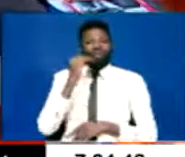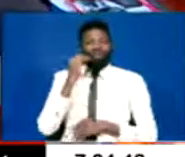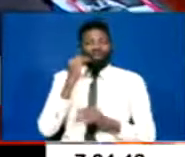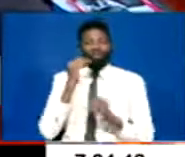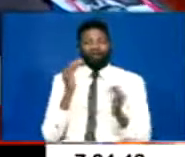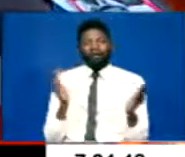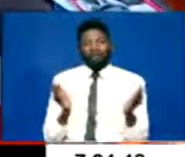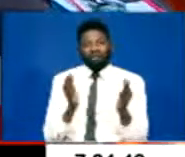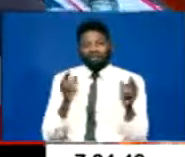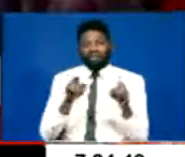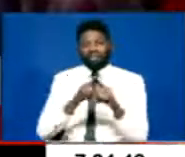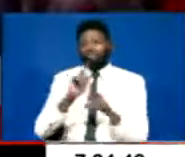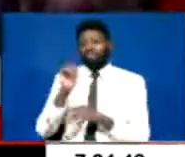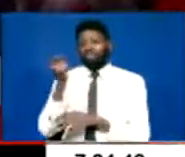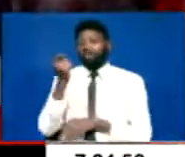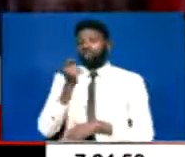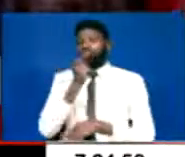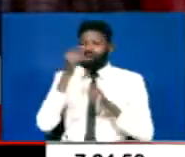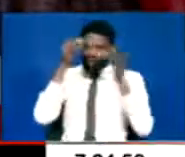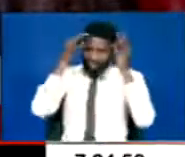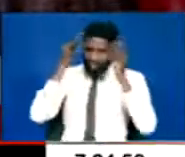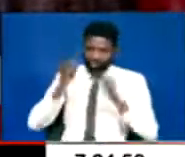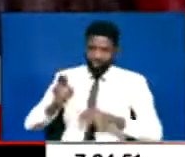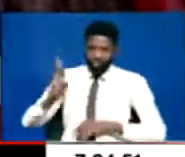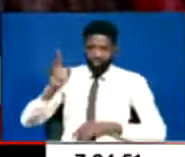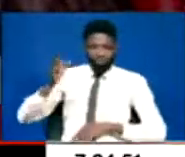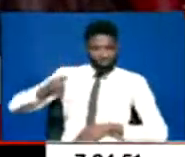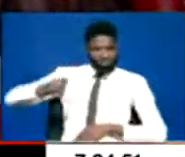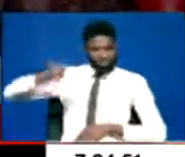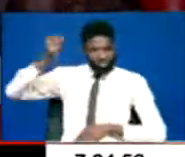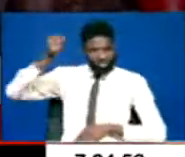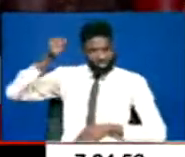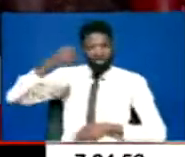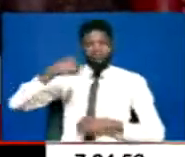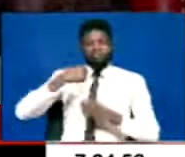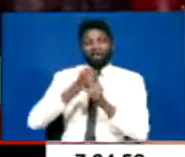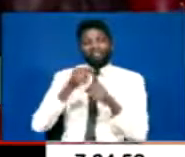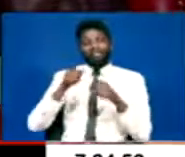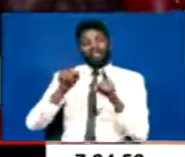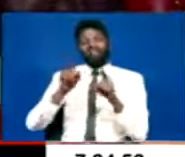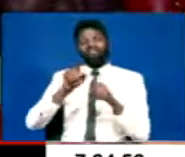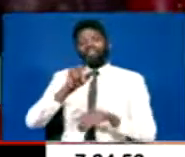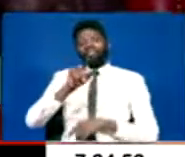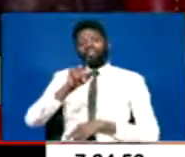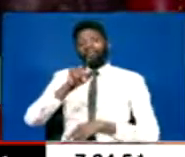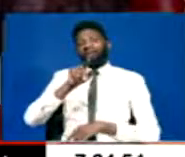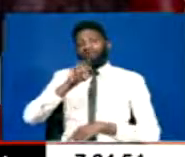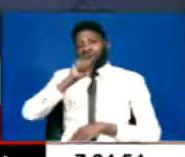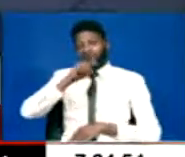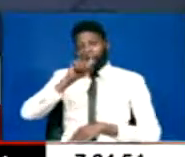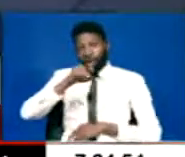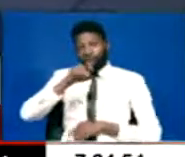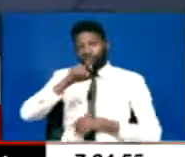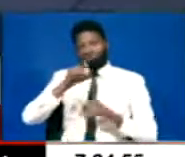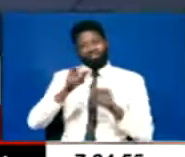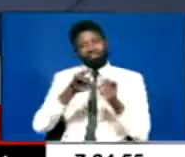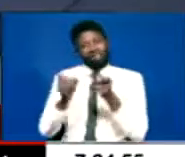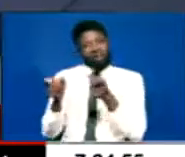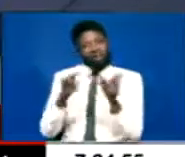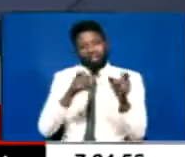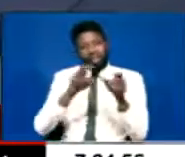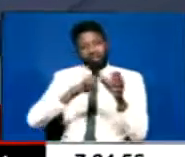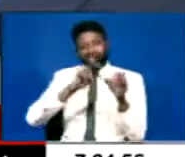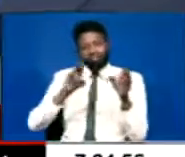decision to endorse Uhuru Kenyatta as his successor triggered serious fallout in KANU that saw long-term party leaders and cabinet ministers